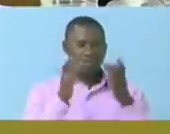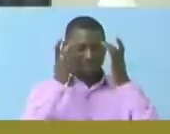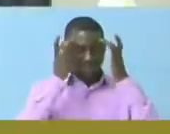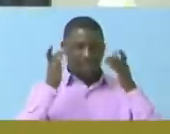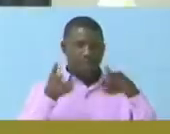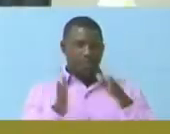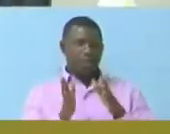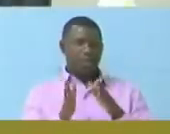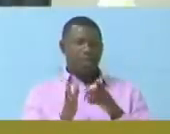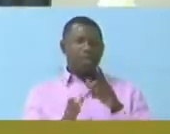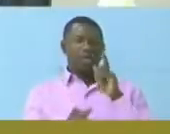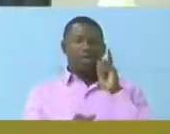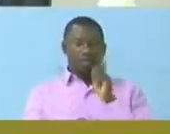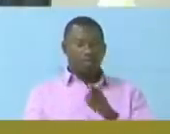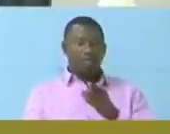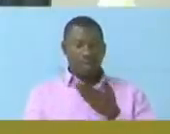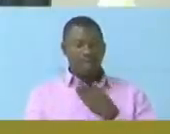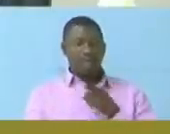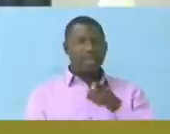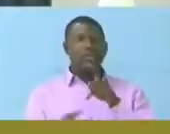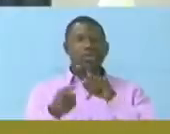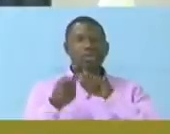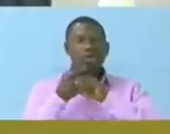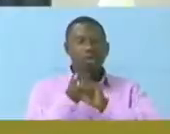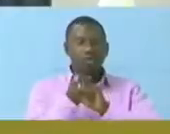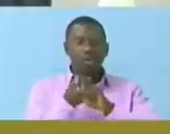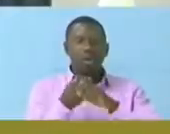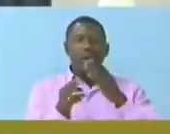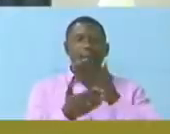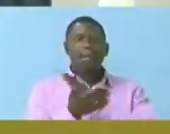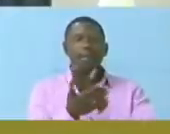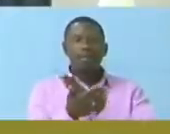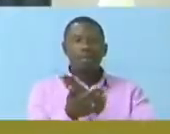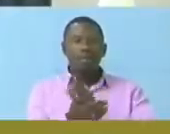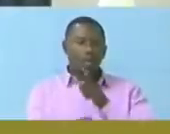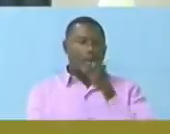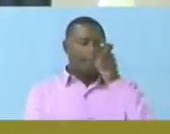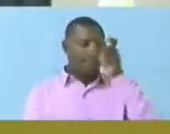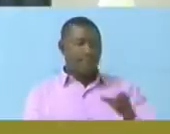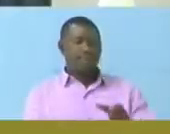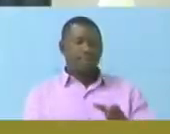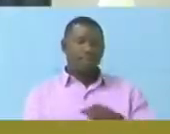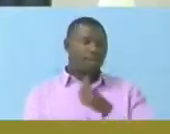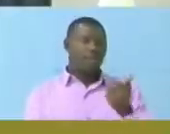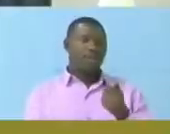There has to be that connection between the person and the document